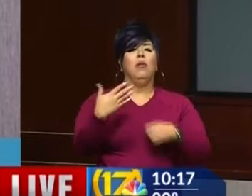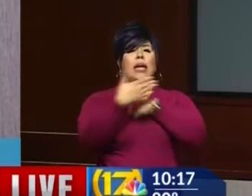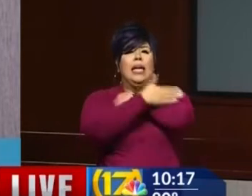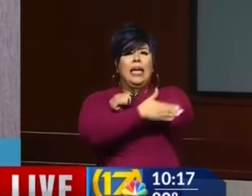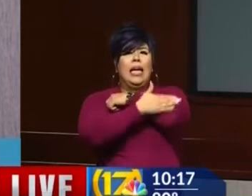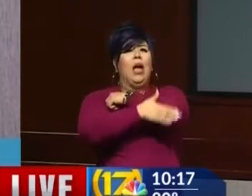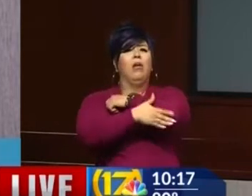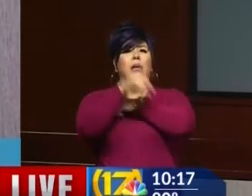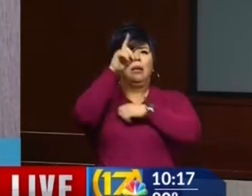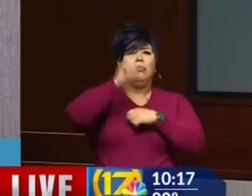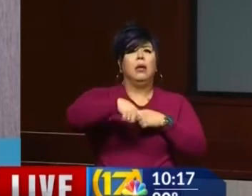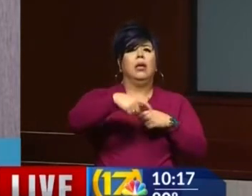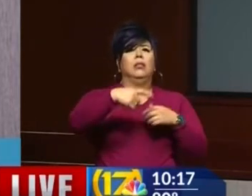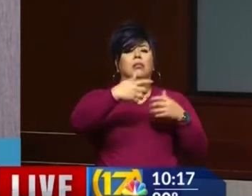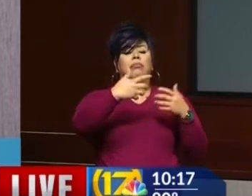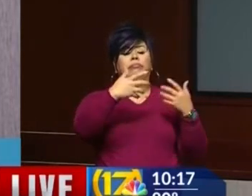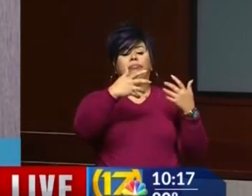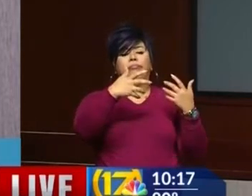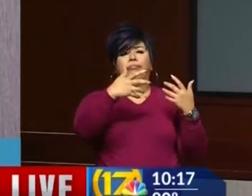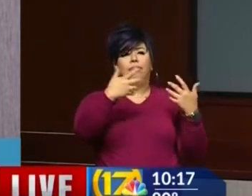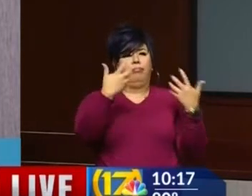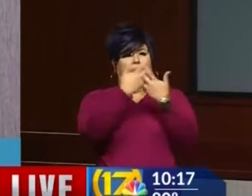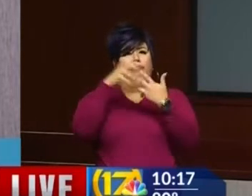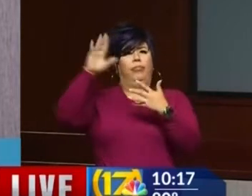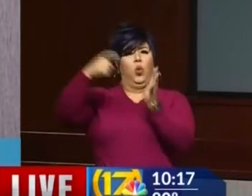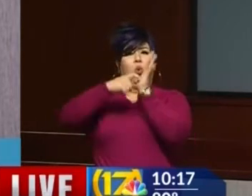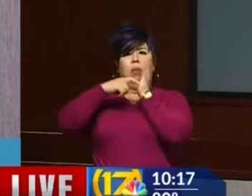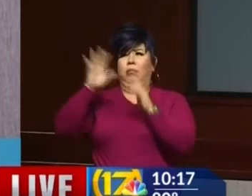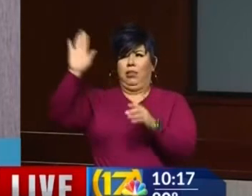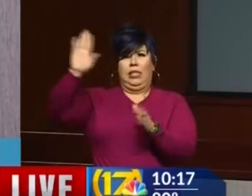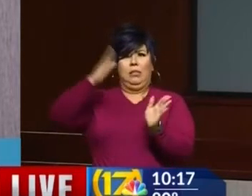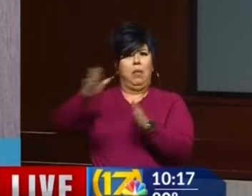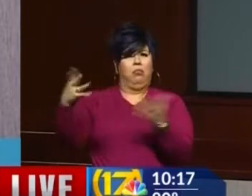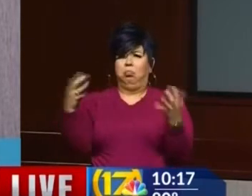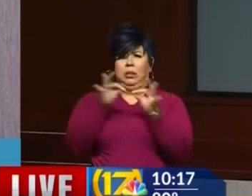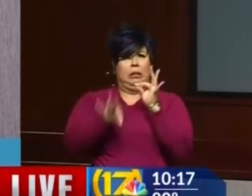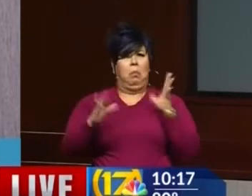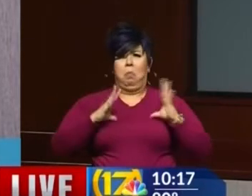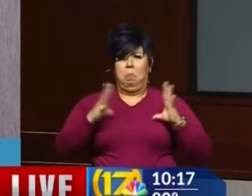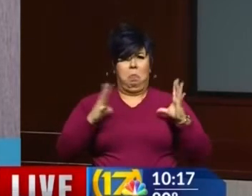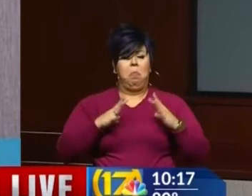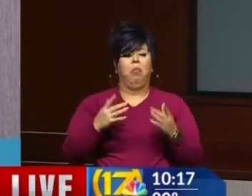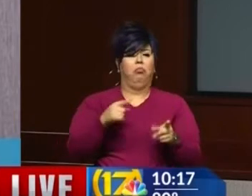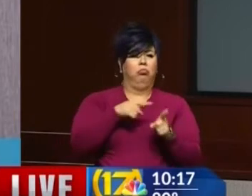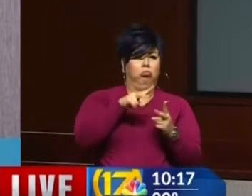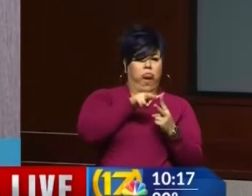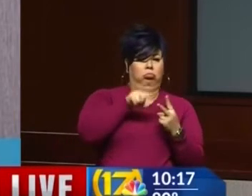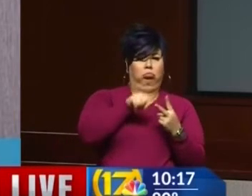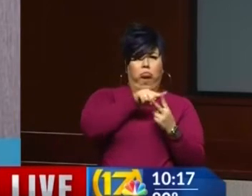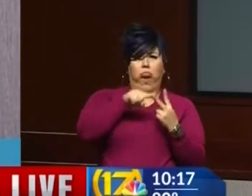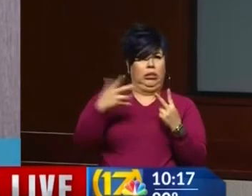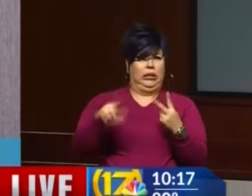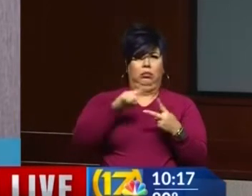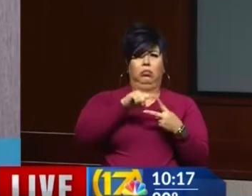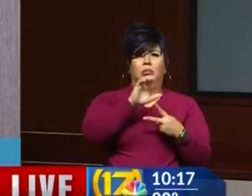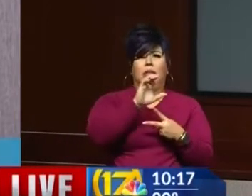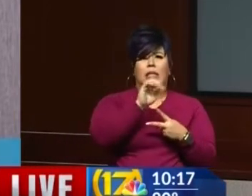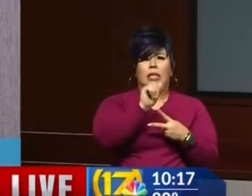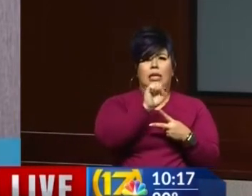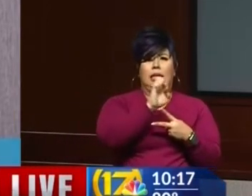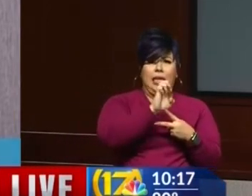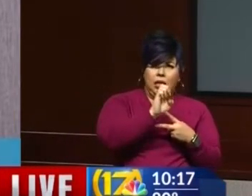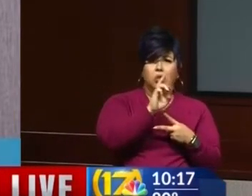simple benchmarks in overall case rates and testing positivity rates in order to move into